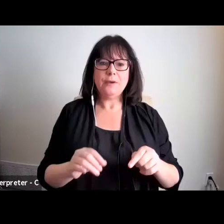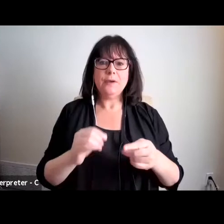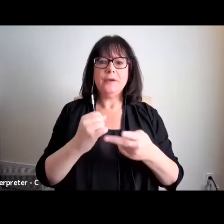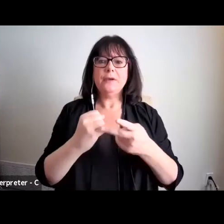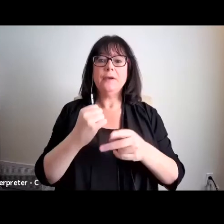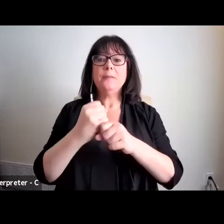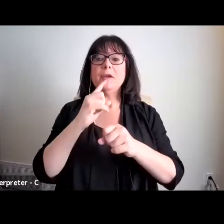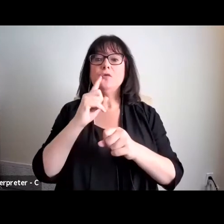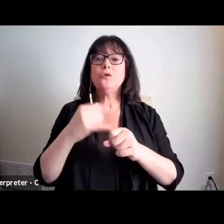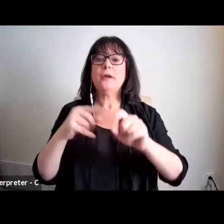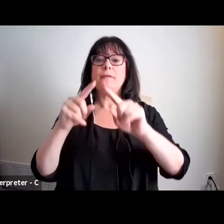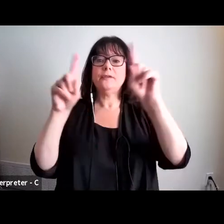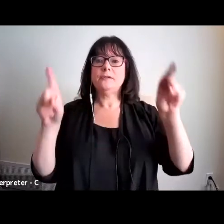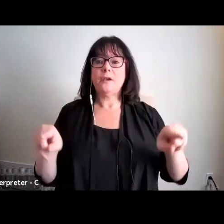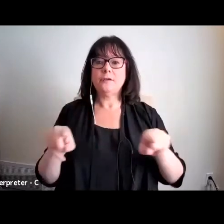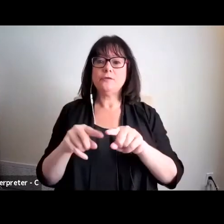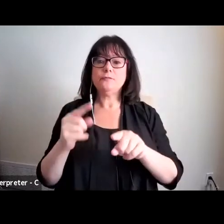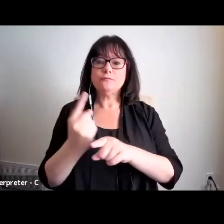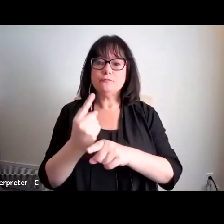signage, hand